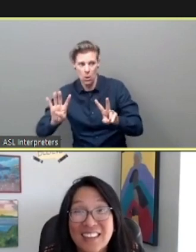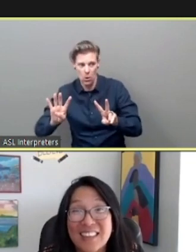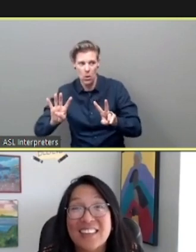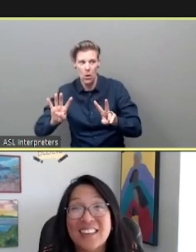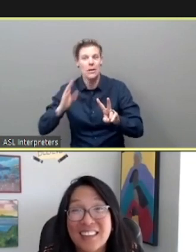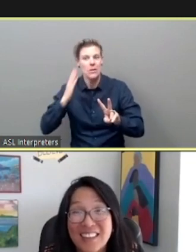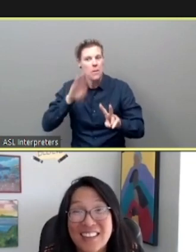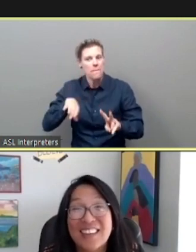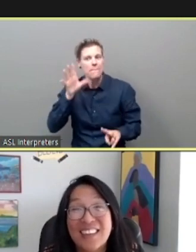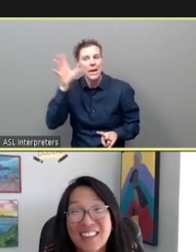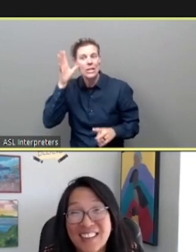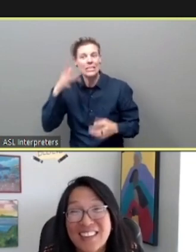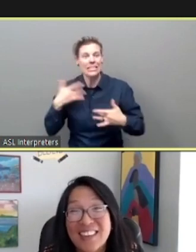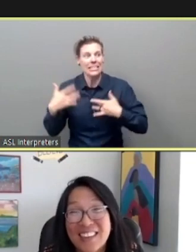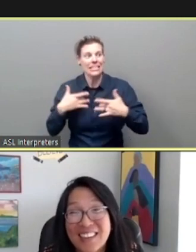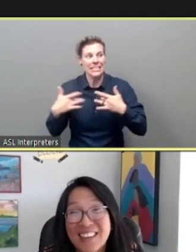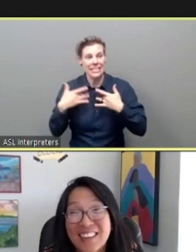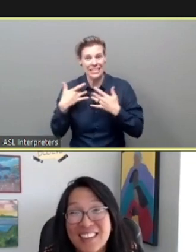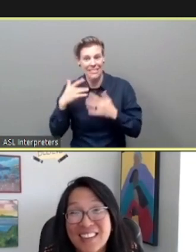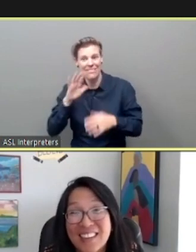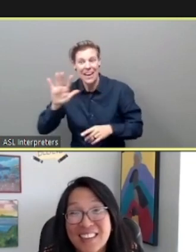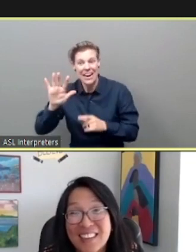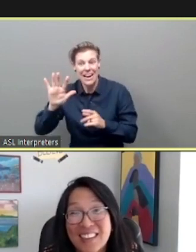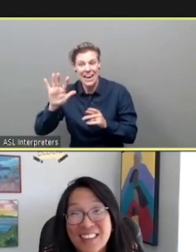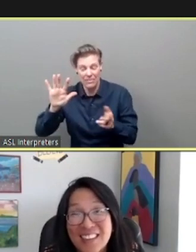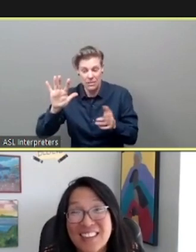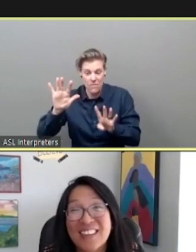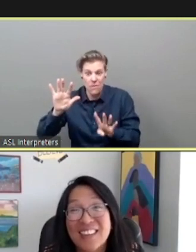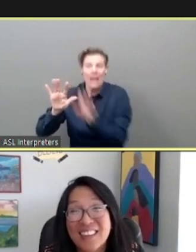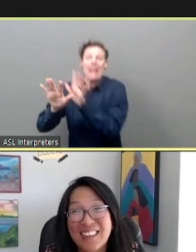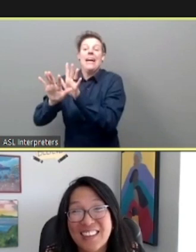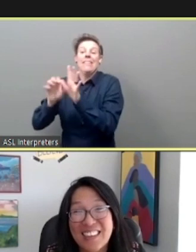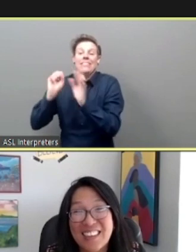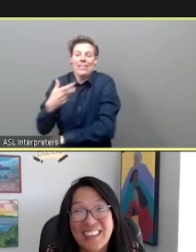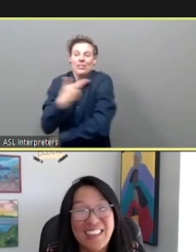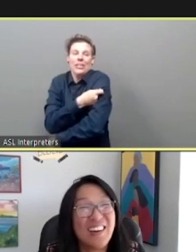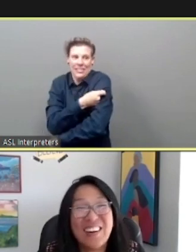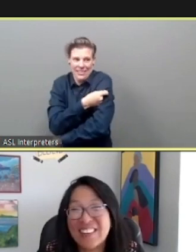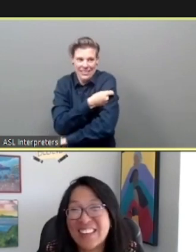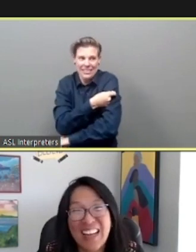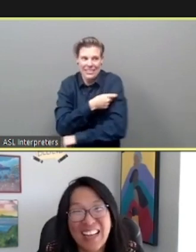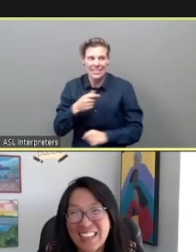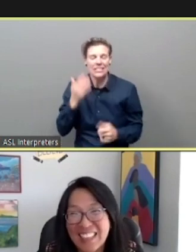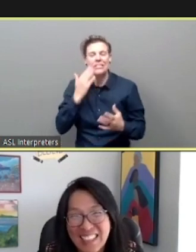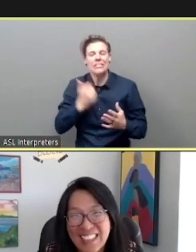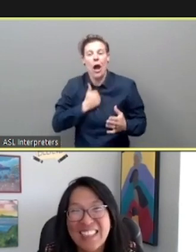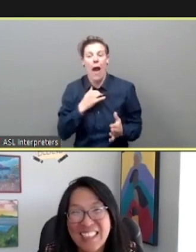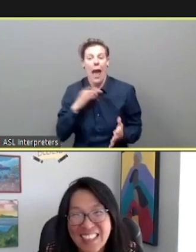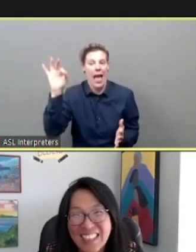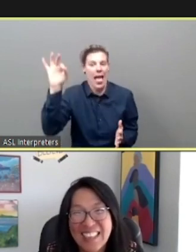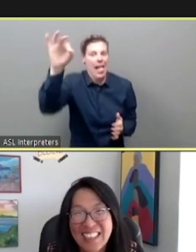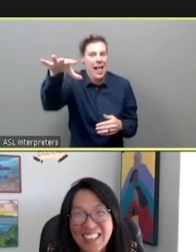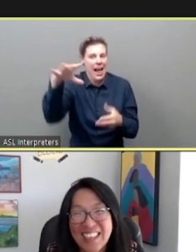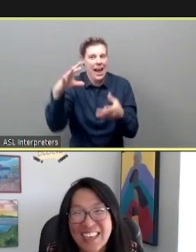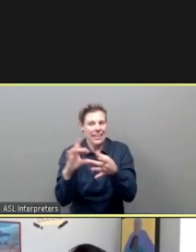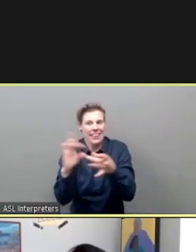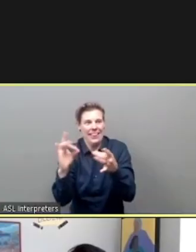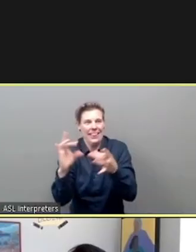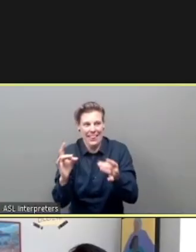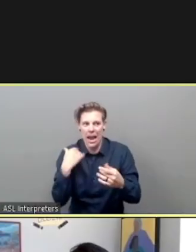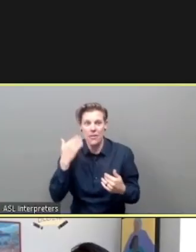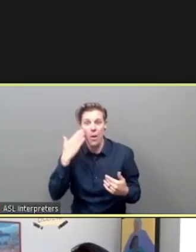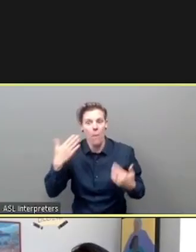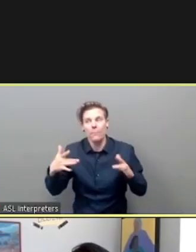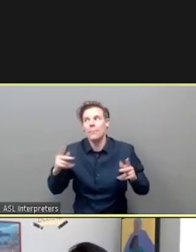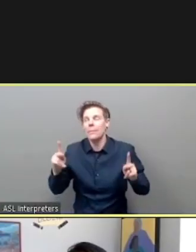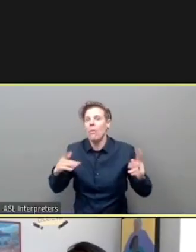turns 5 and can get vaccinated as well. So sorry for bursting in, but I'm one of those people who's really excited as well. I am